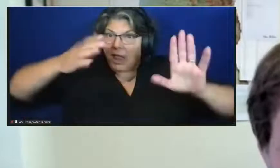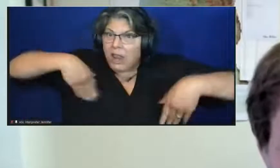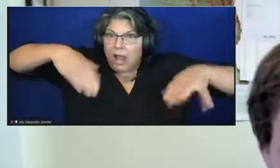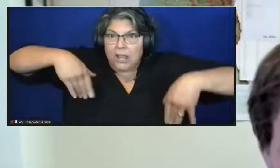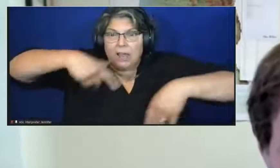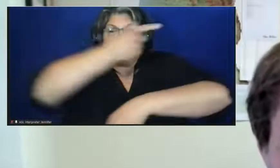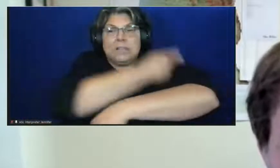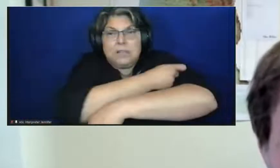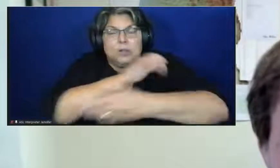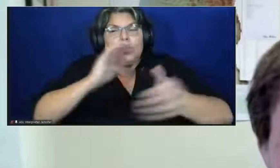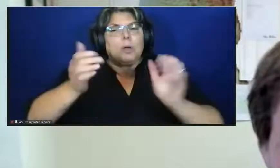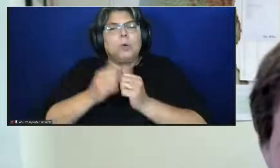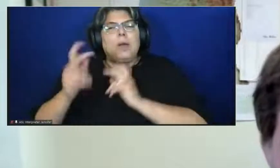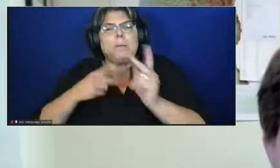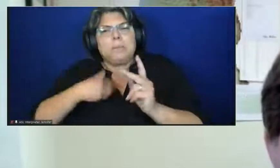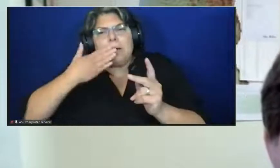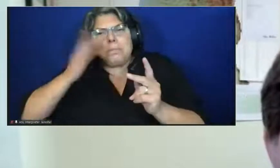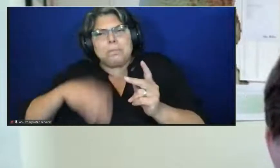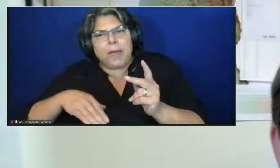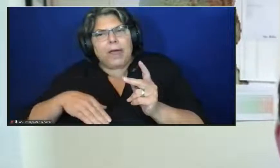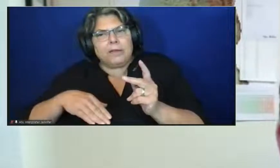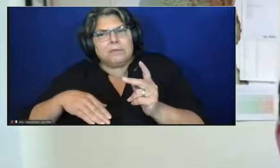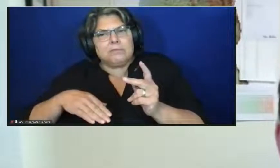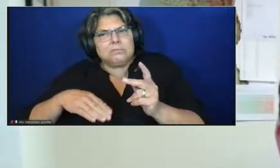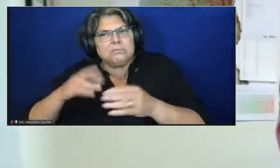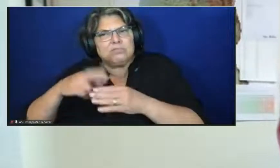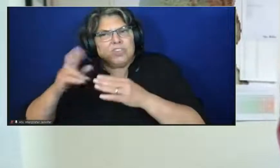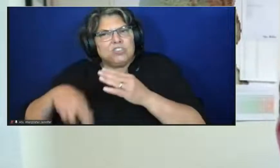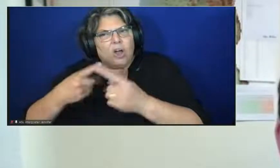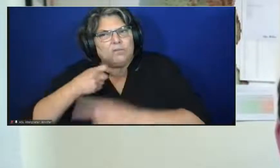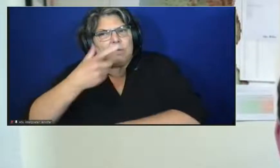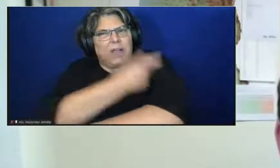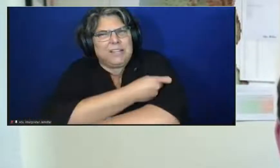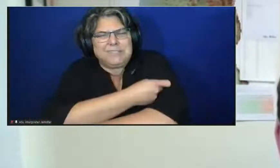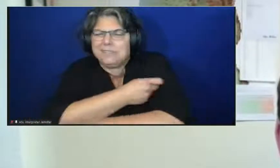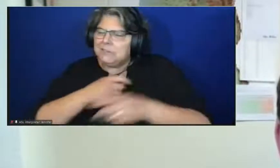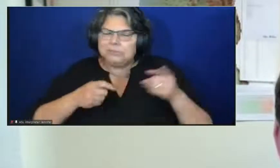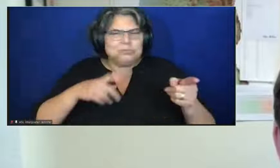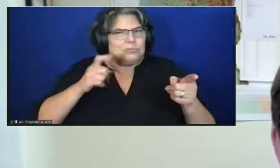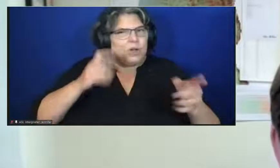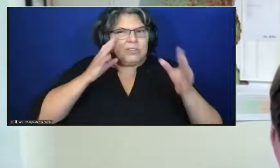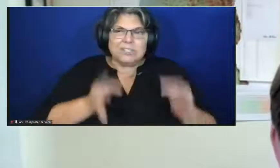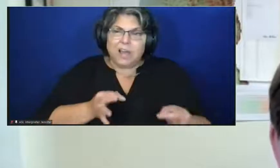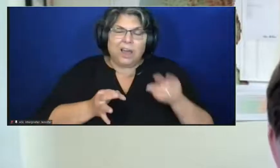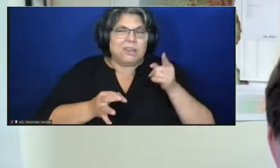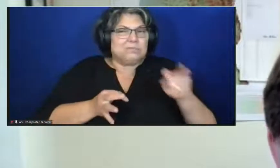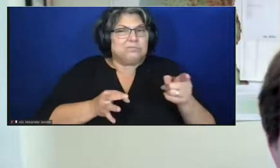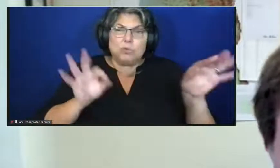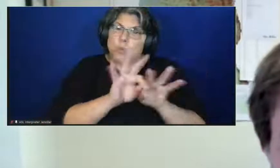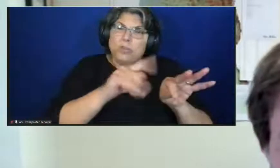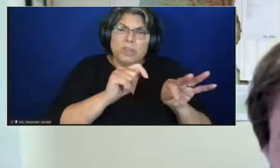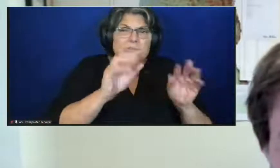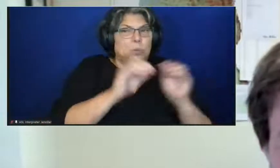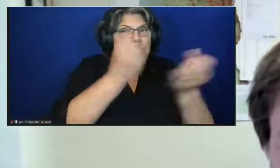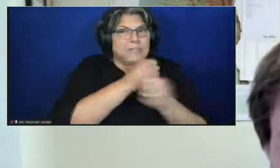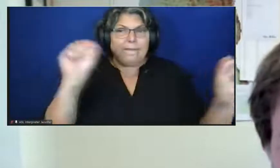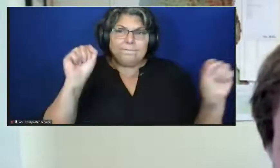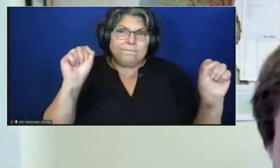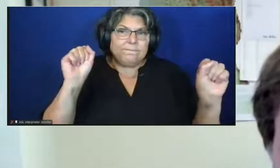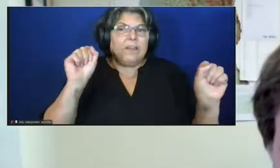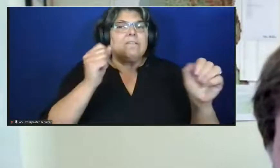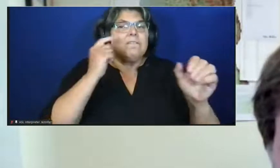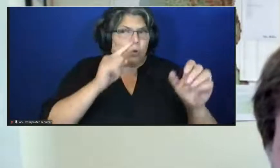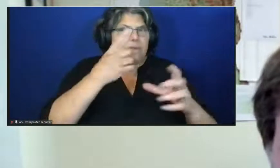being vaccinated, then that is the time that we say, well, this is safe. And that is the